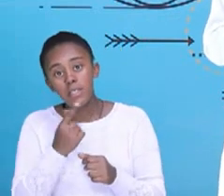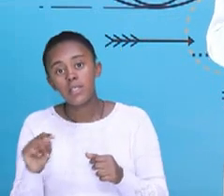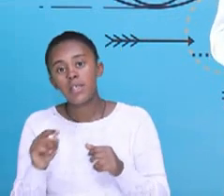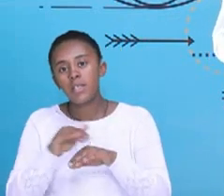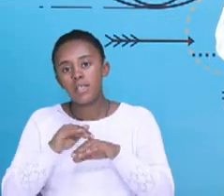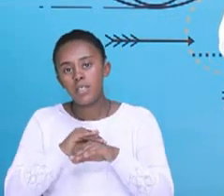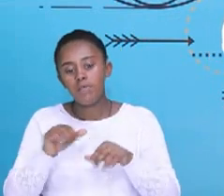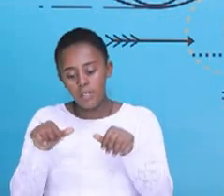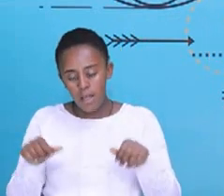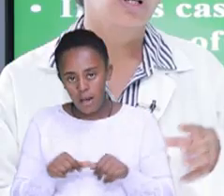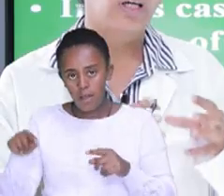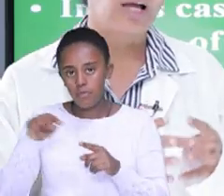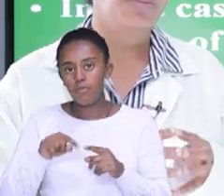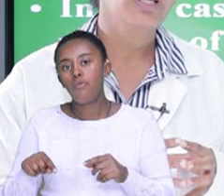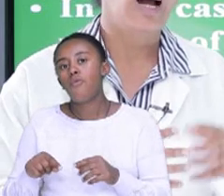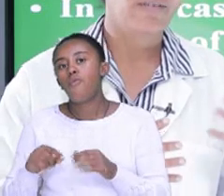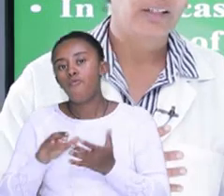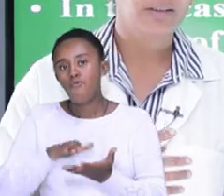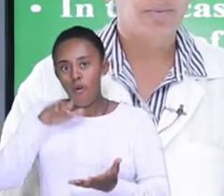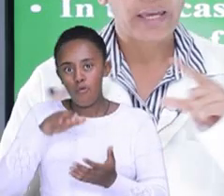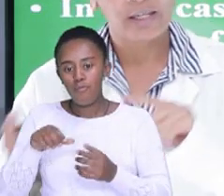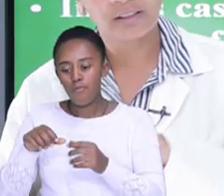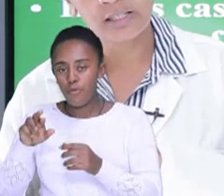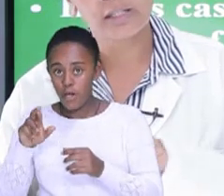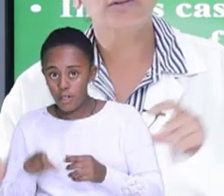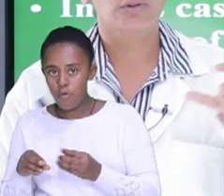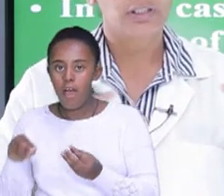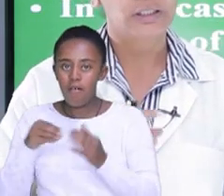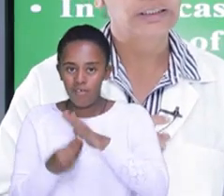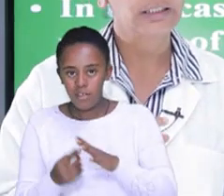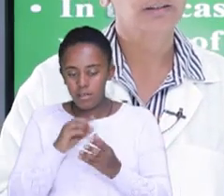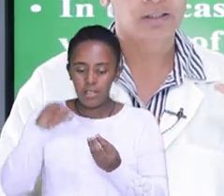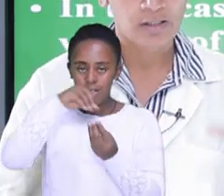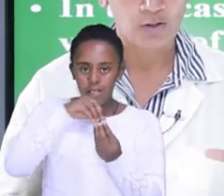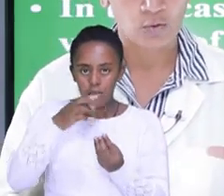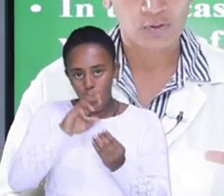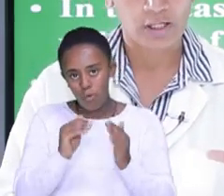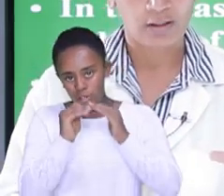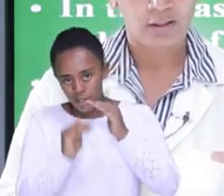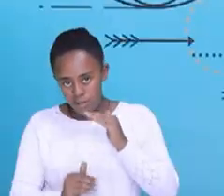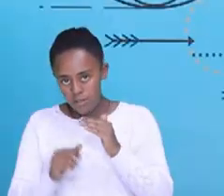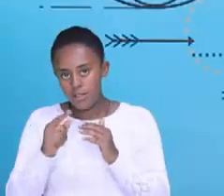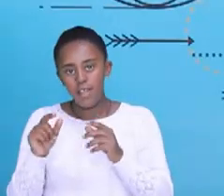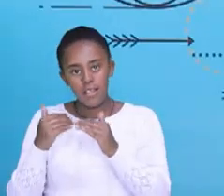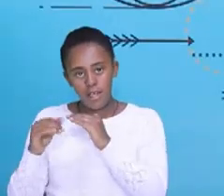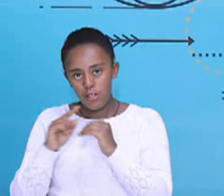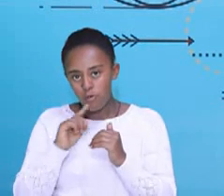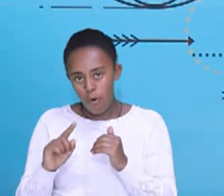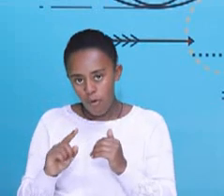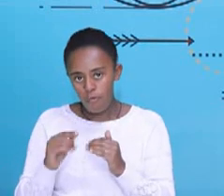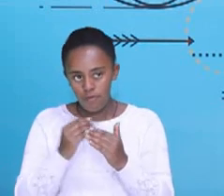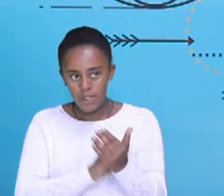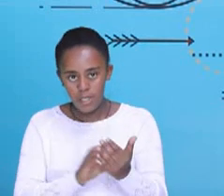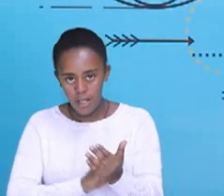surface area to volume ratio can be affected by increasing or decreasing the size of cell. Therefore,